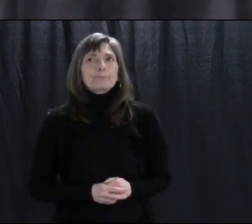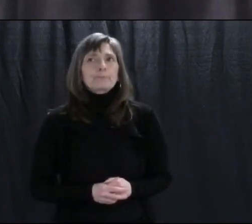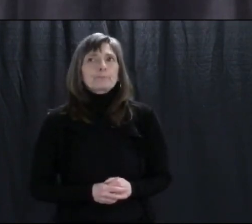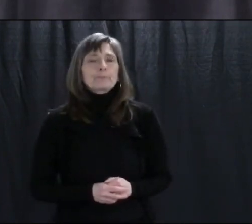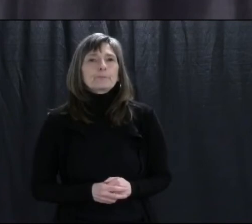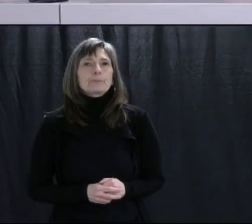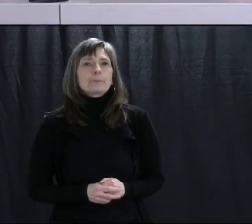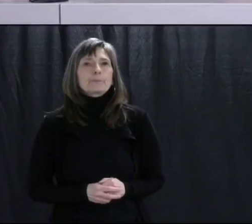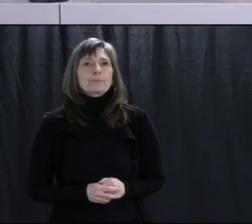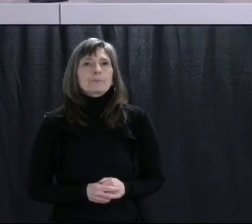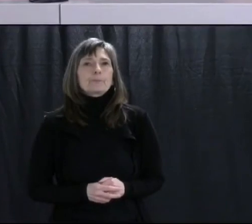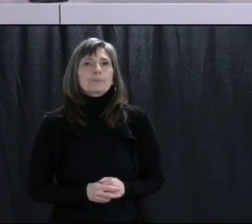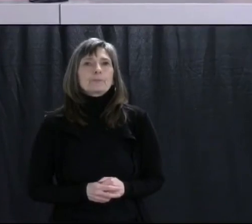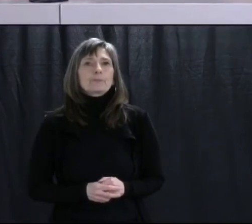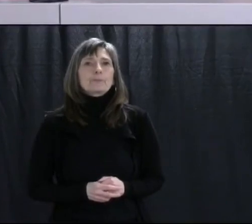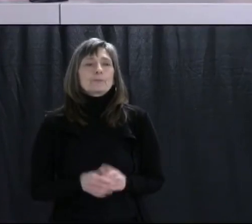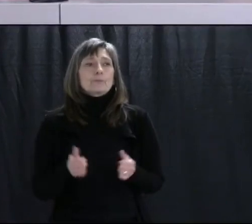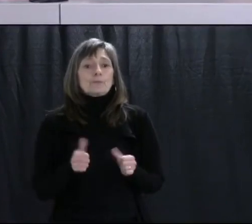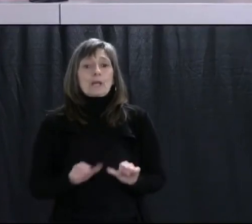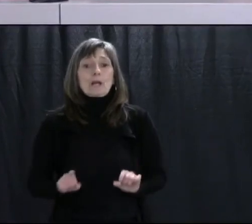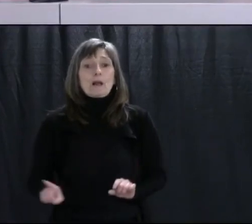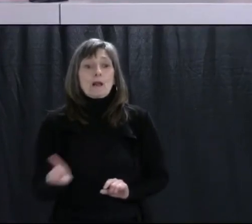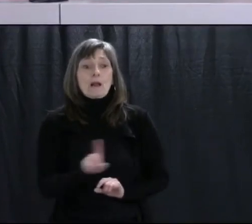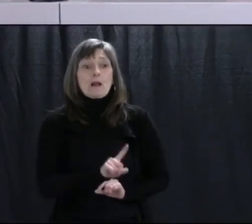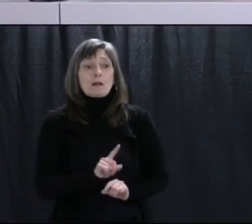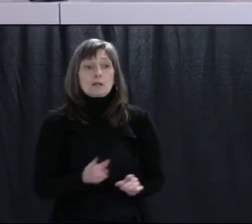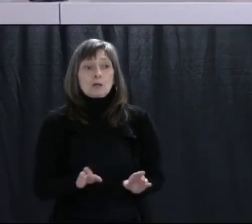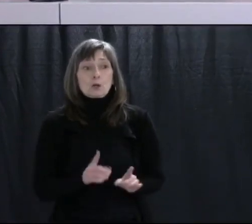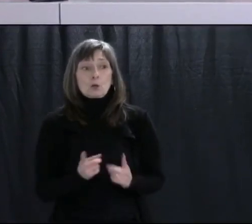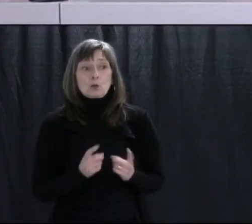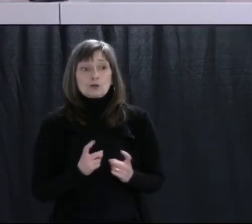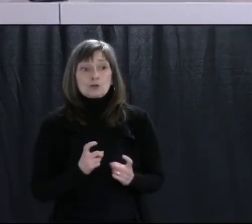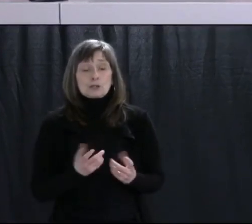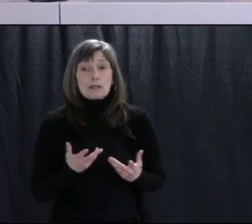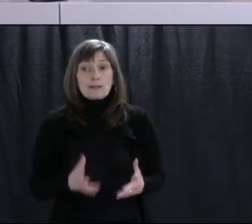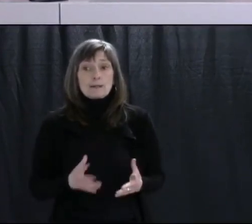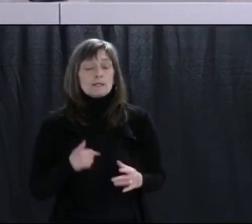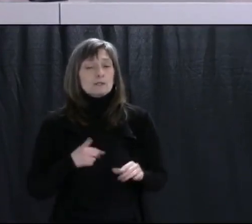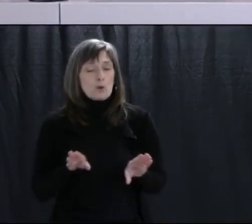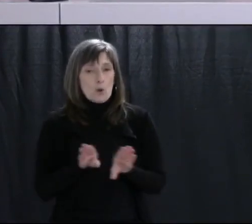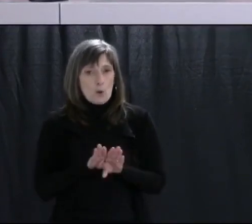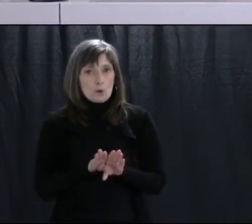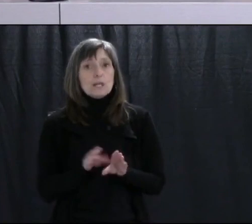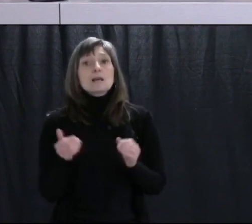has ended. And for other reporters who are on the line who didn't get questions in, if you could email me, that would be